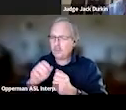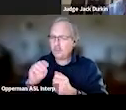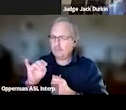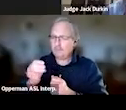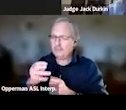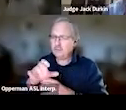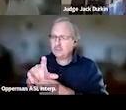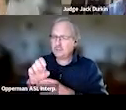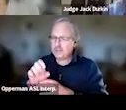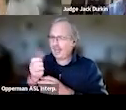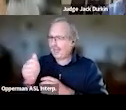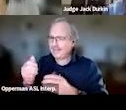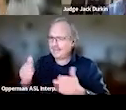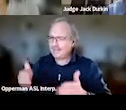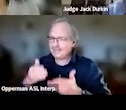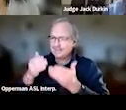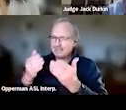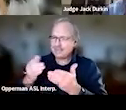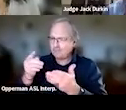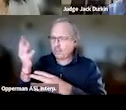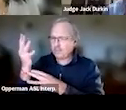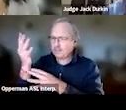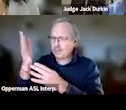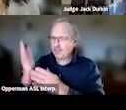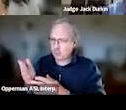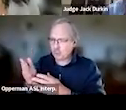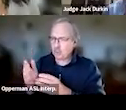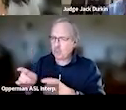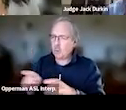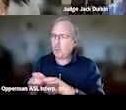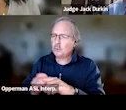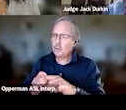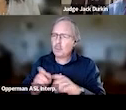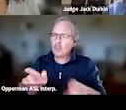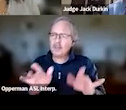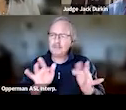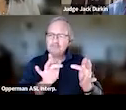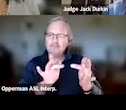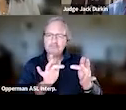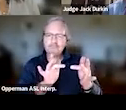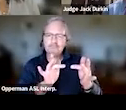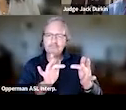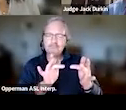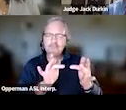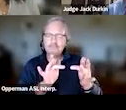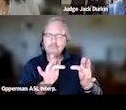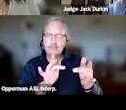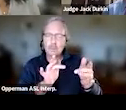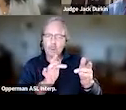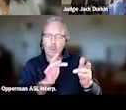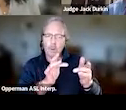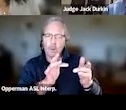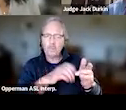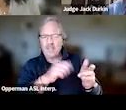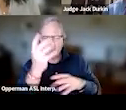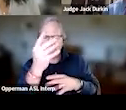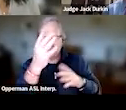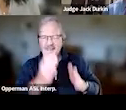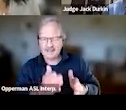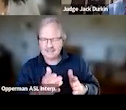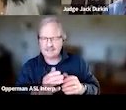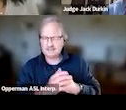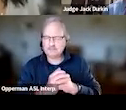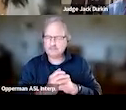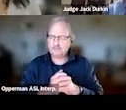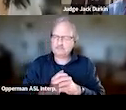any suggestions for this speaker, and then I'd also like to touch base with Dr. Trachler and Judge Durkin on this question.